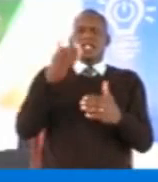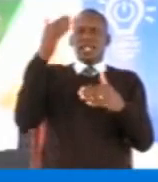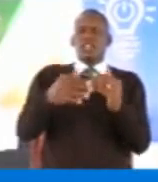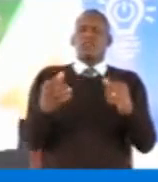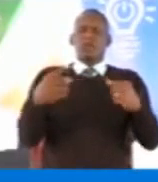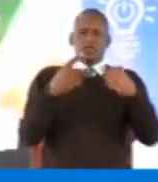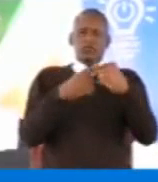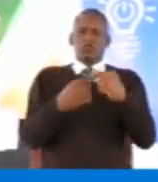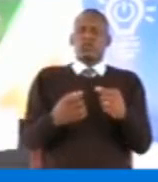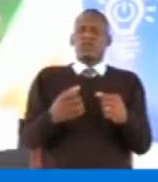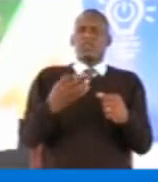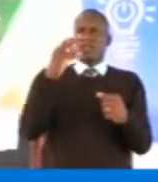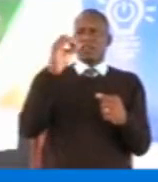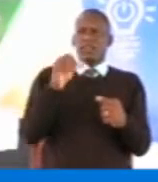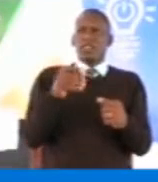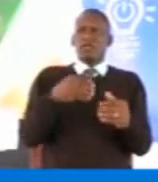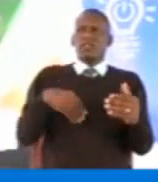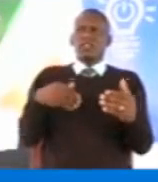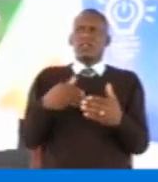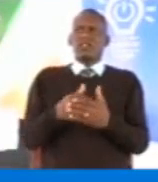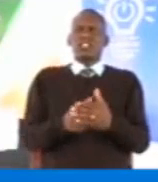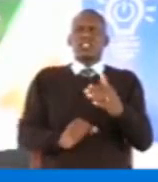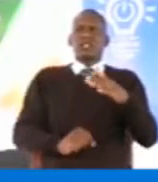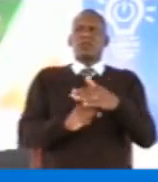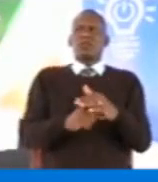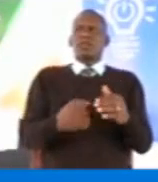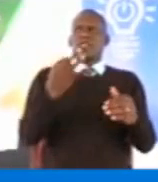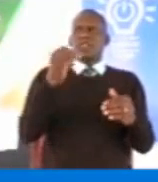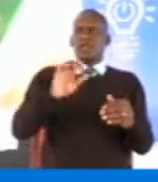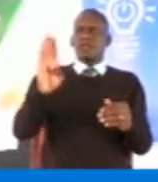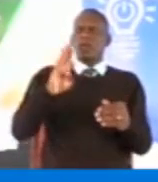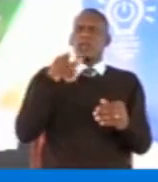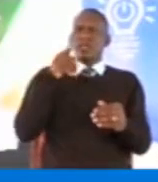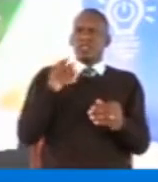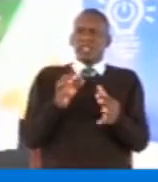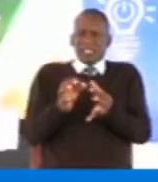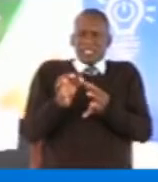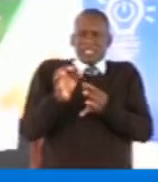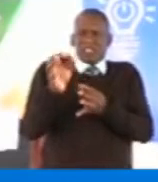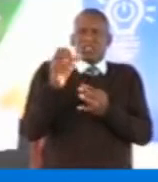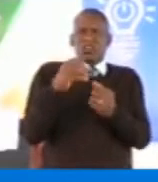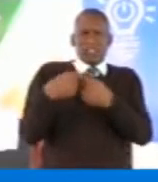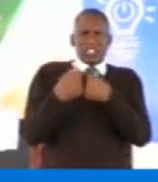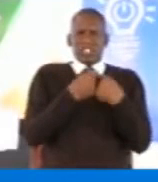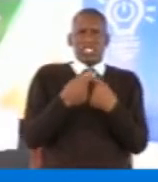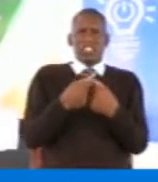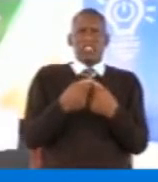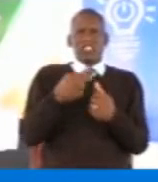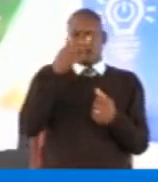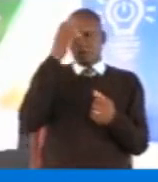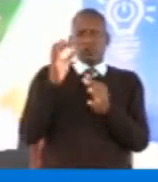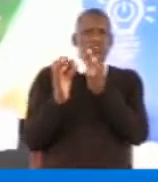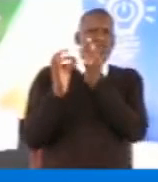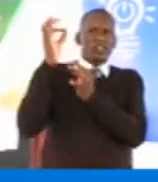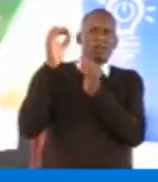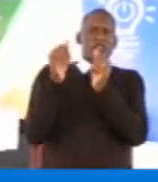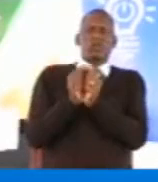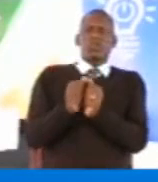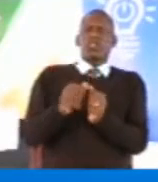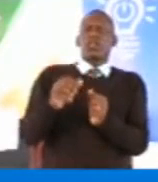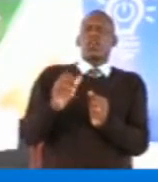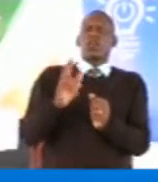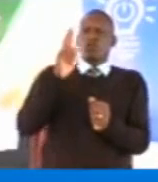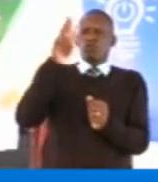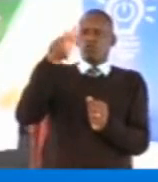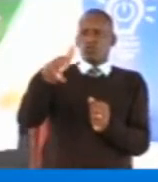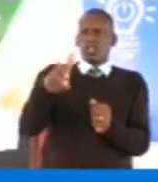June 30th, this will be 84 billion. And so this is the extent of the challenge because of the dependency on fossil fuels